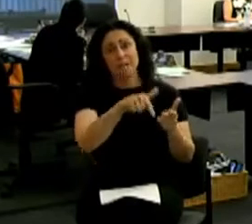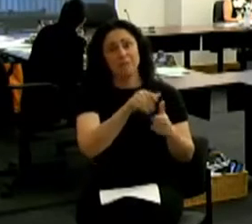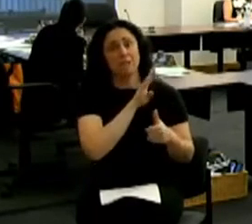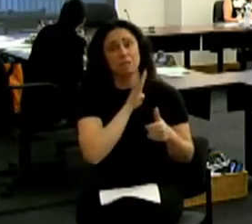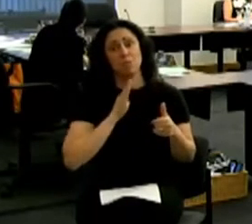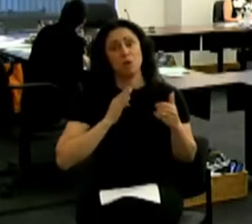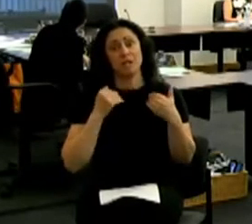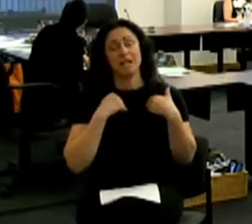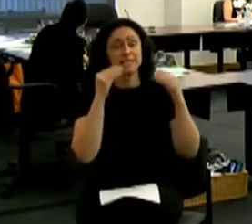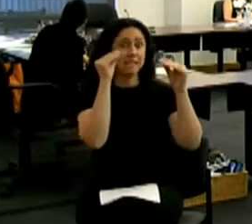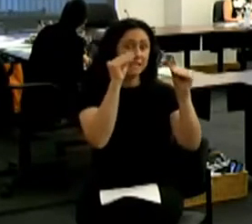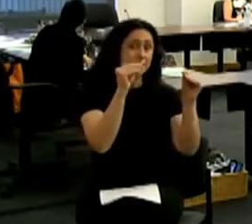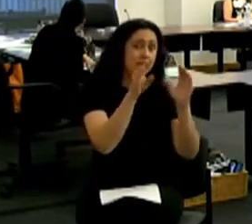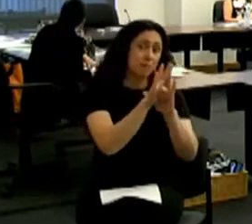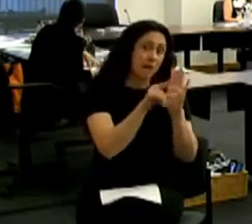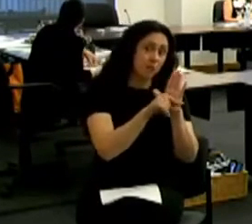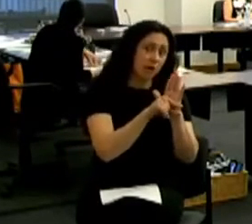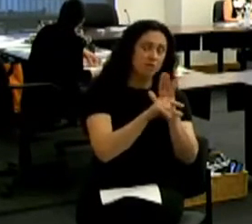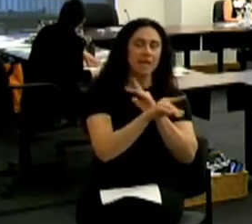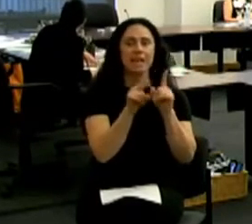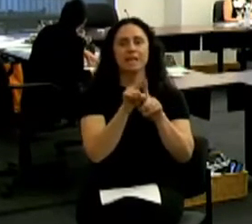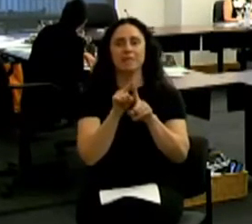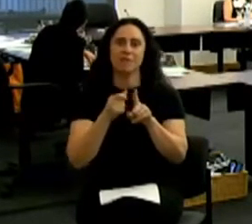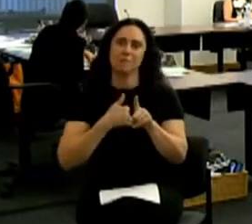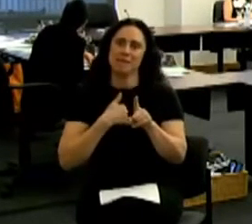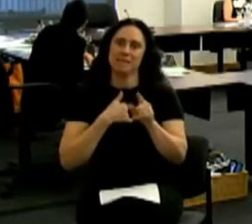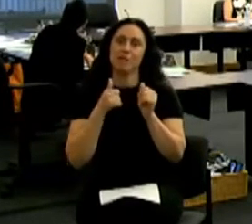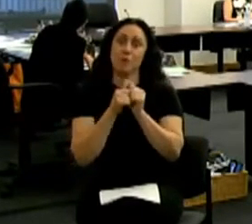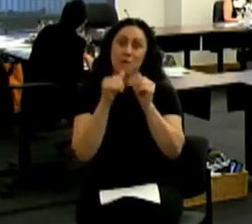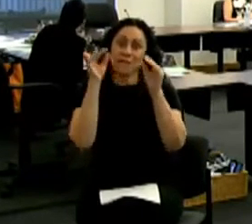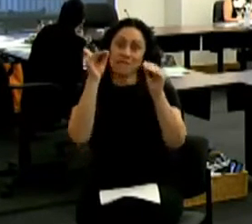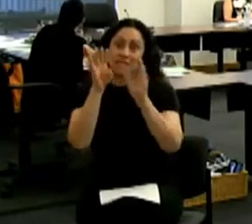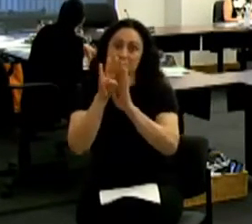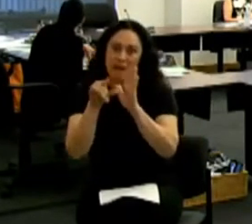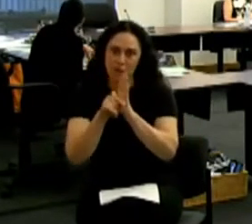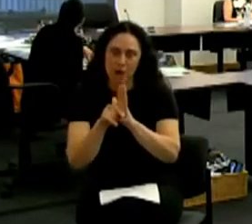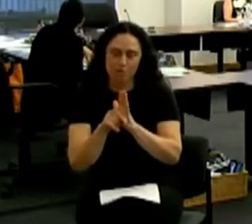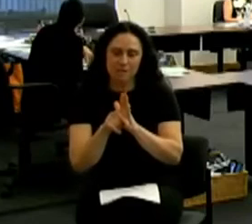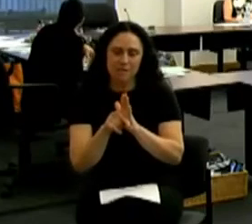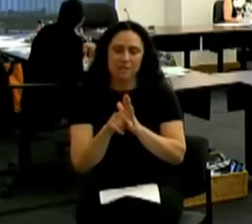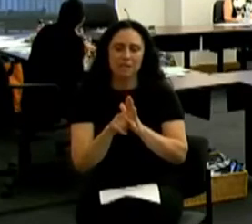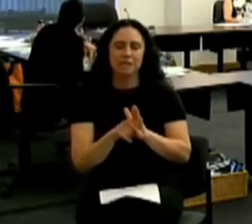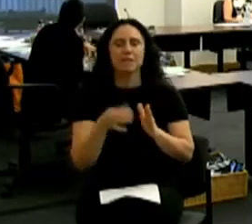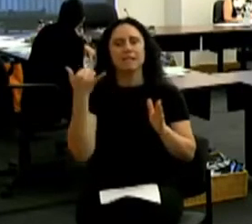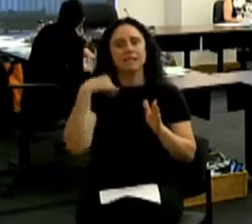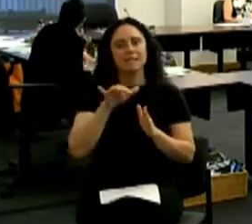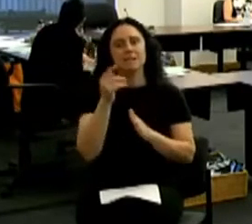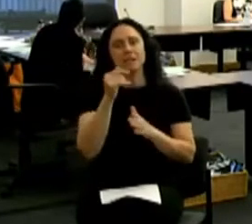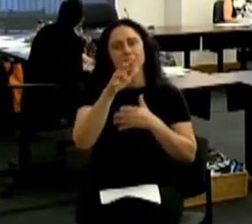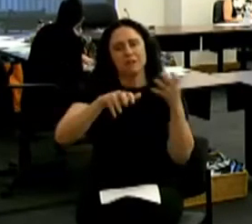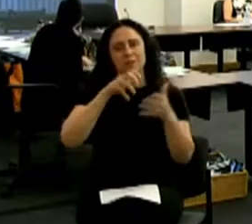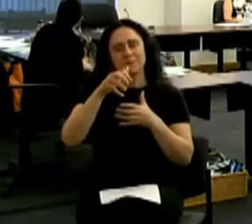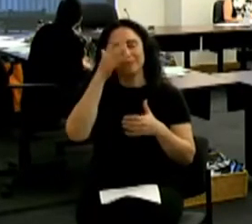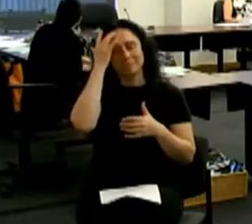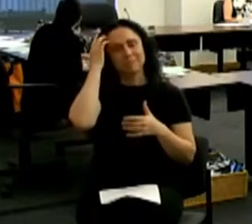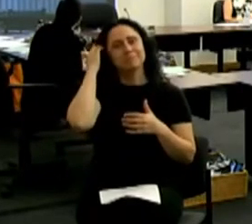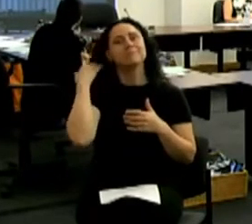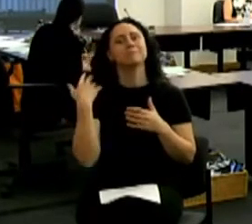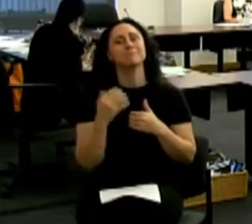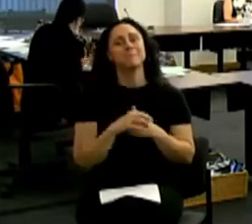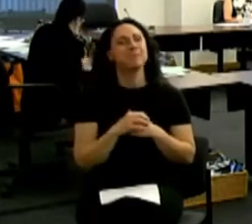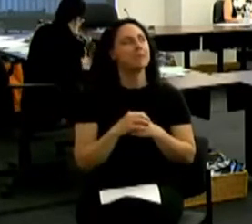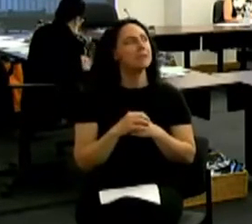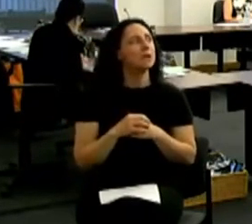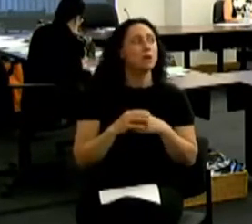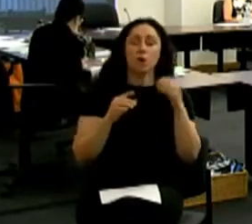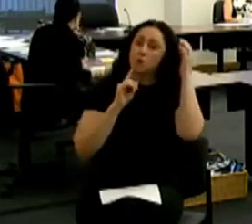board has a teaching background, and even myself with a teaching background, it still is a little confusing. So